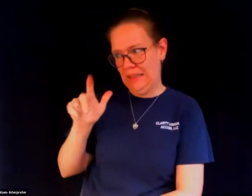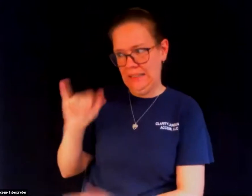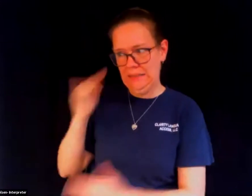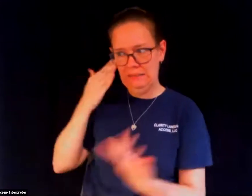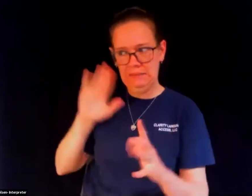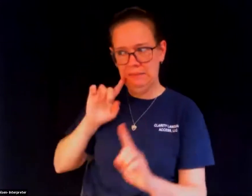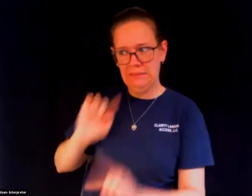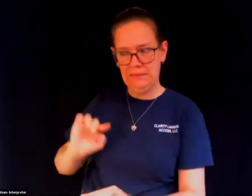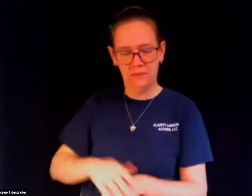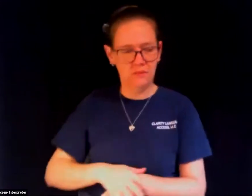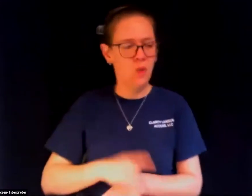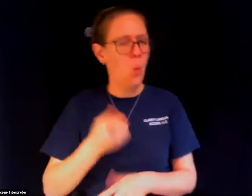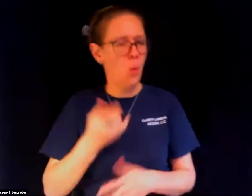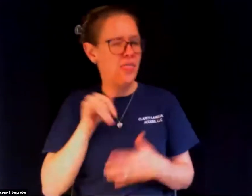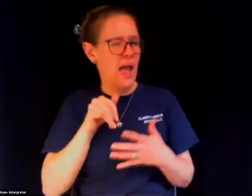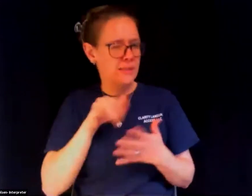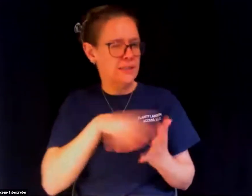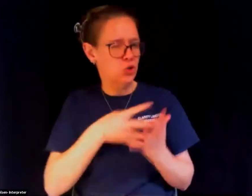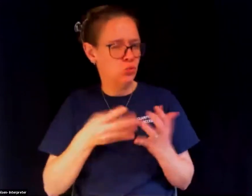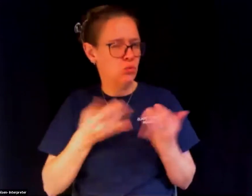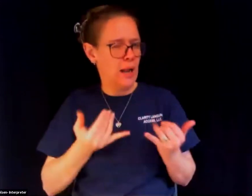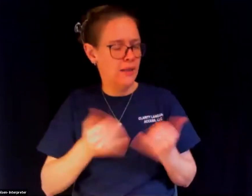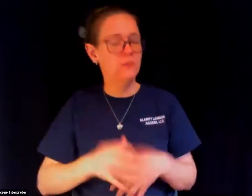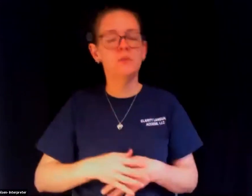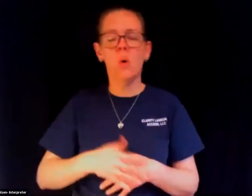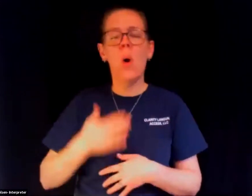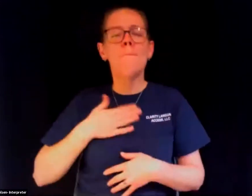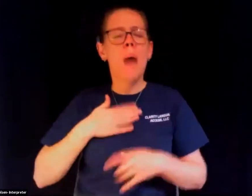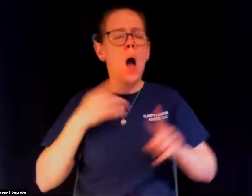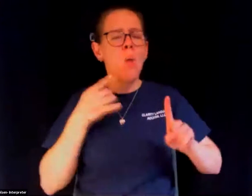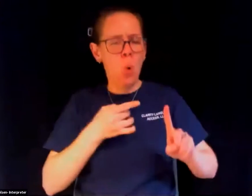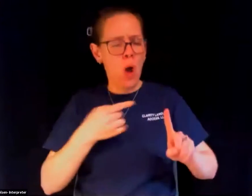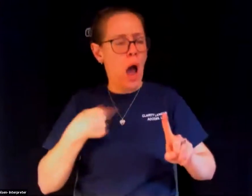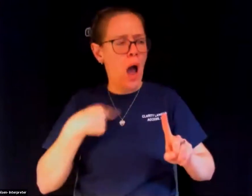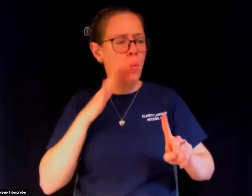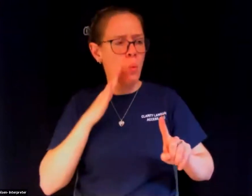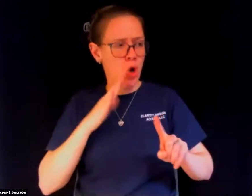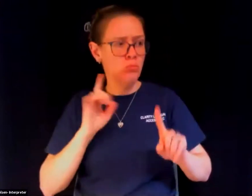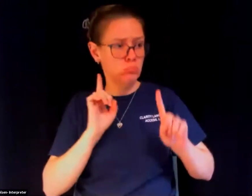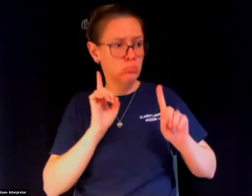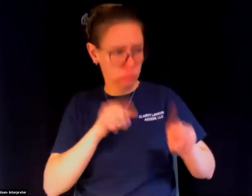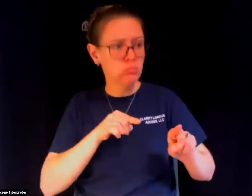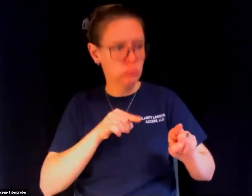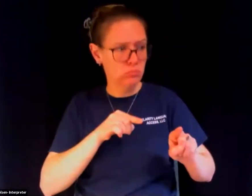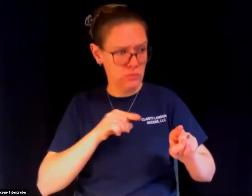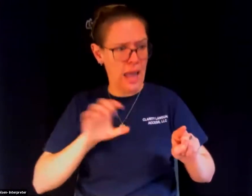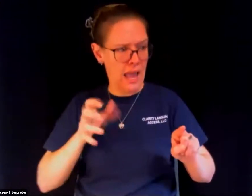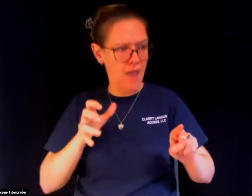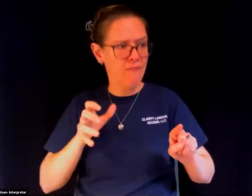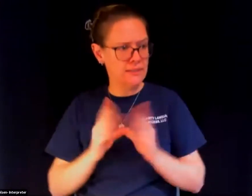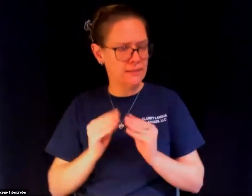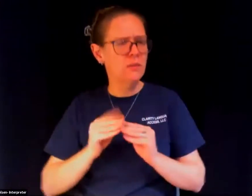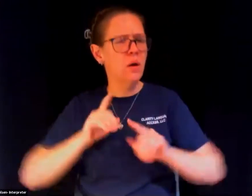be attending that session to hopefully learn as much as I can learn. But sometimes I can't log into the